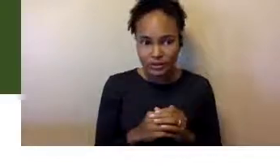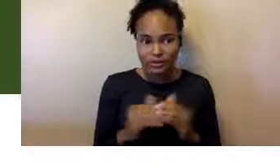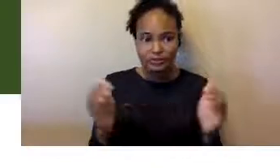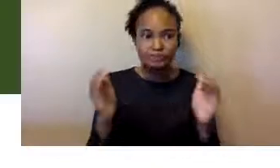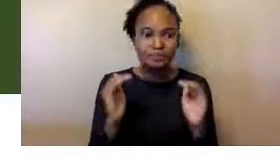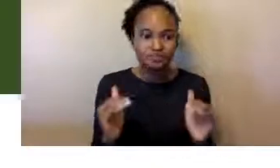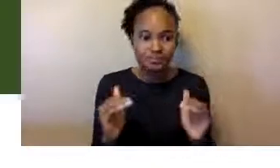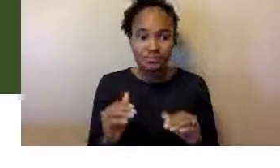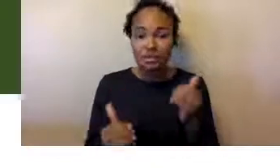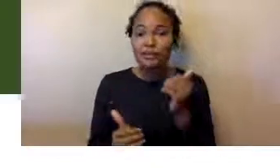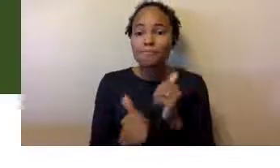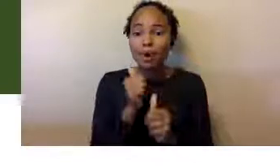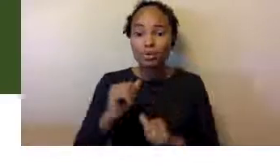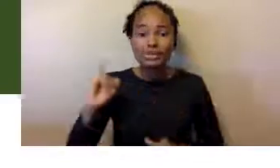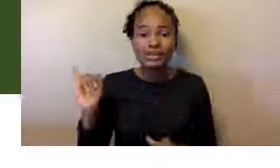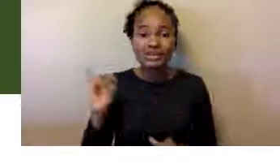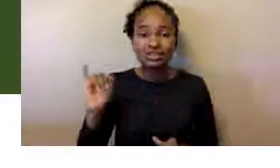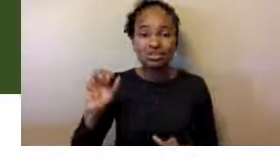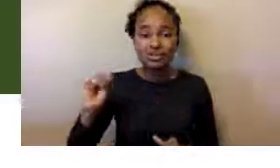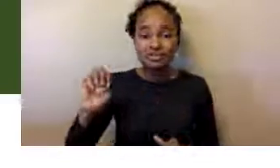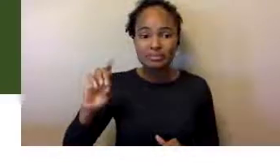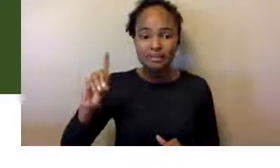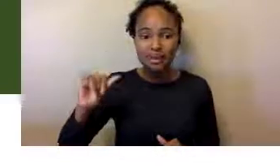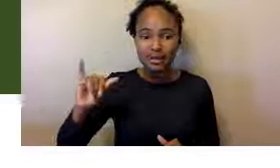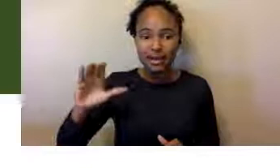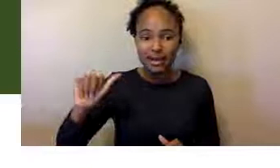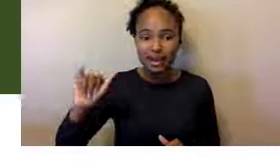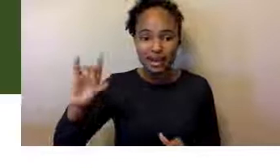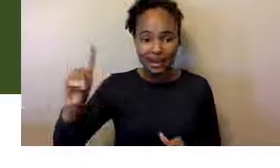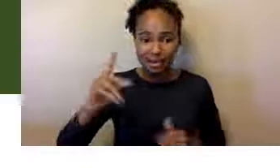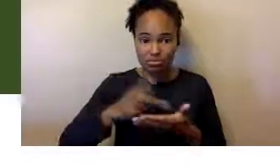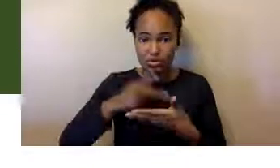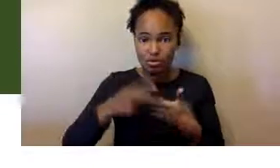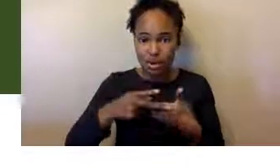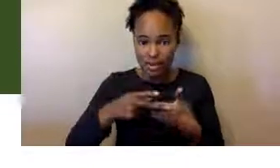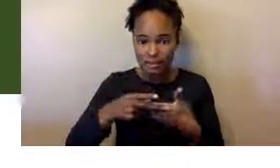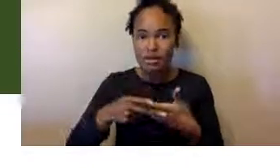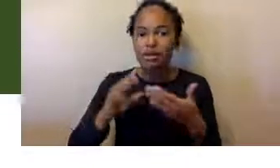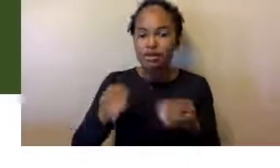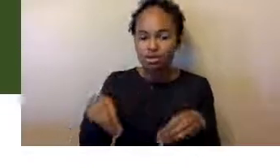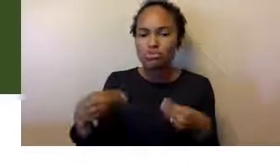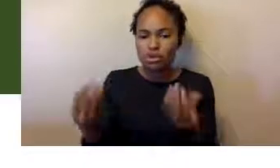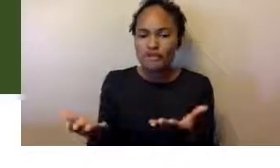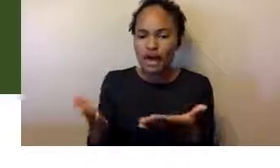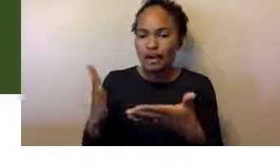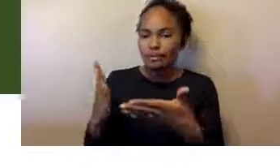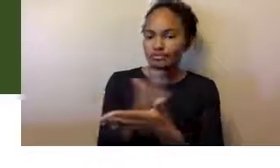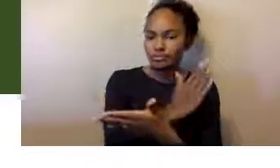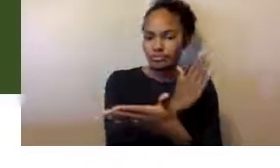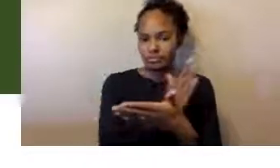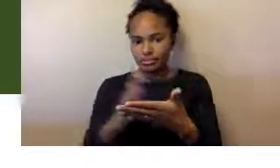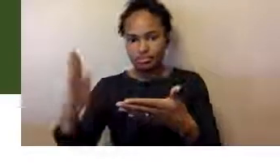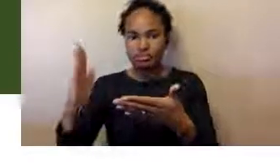in most states. Most state Medicaid programs provide the full range of medically